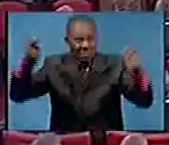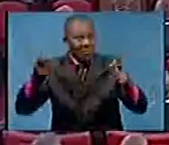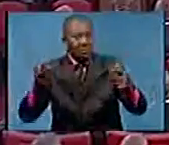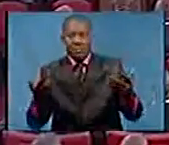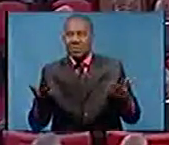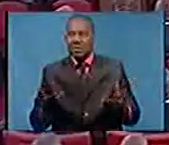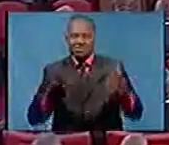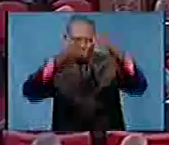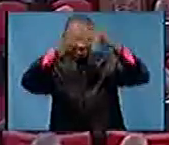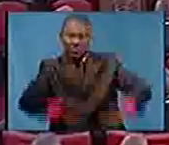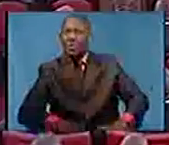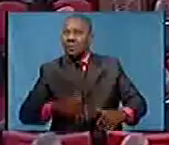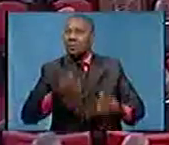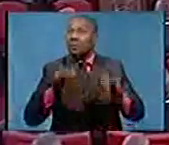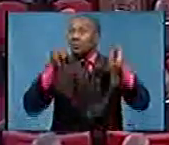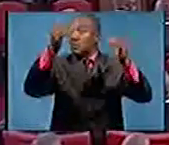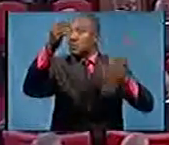Court